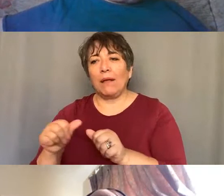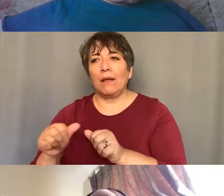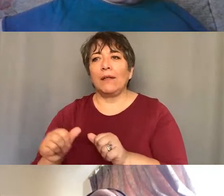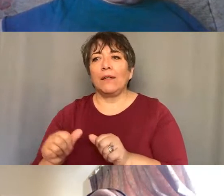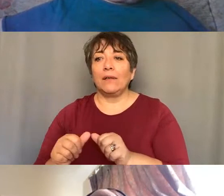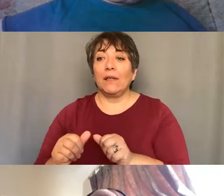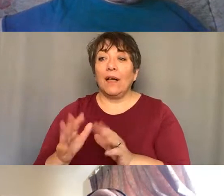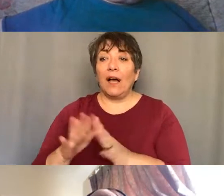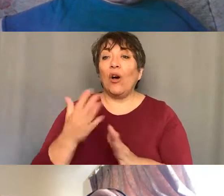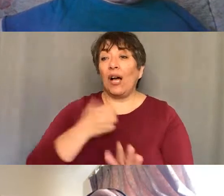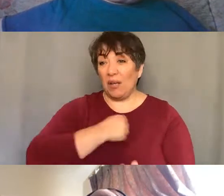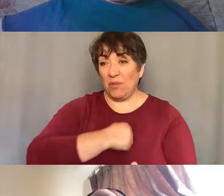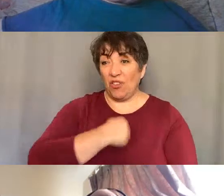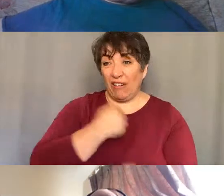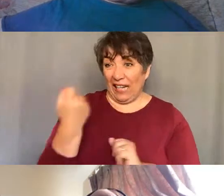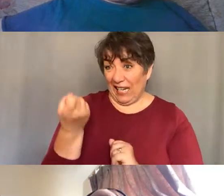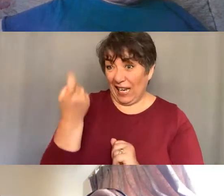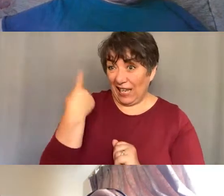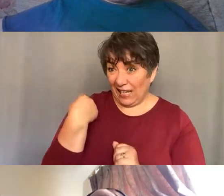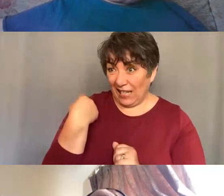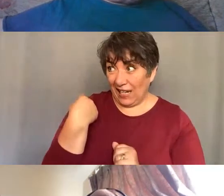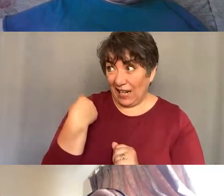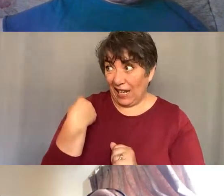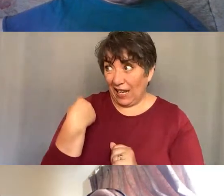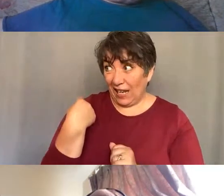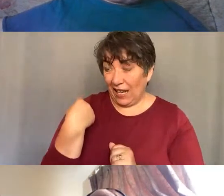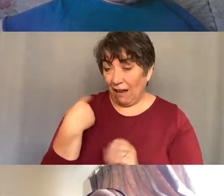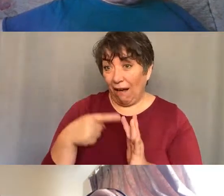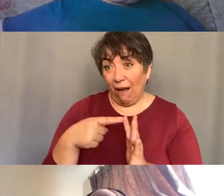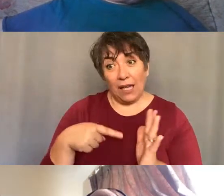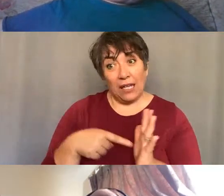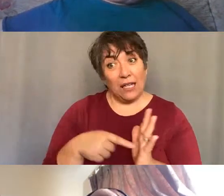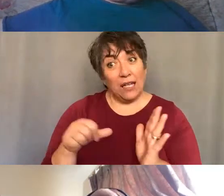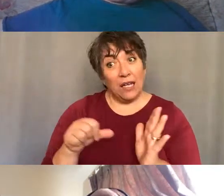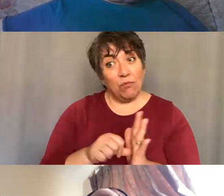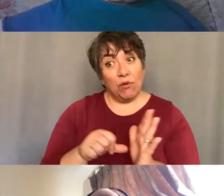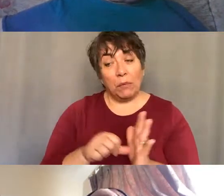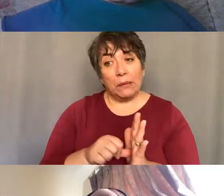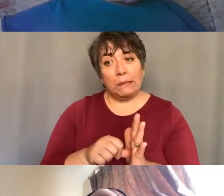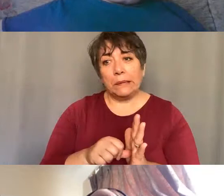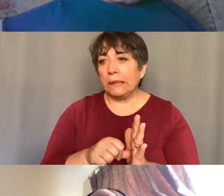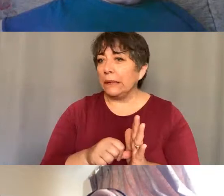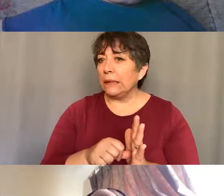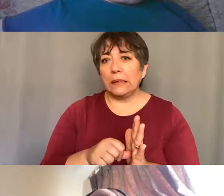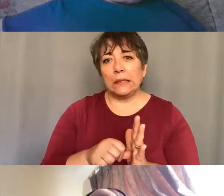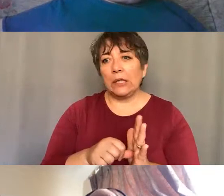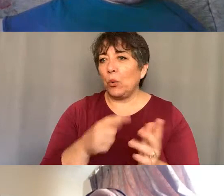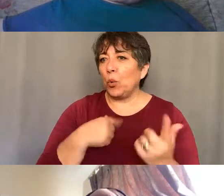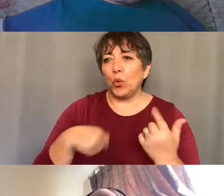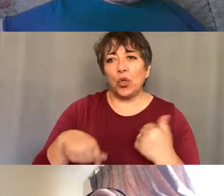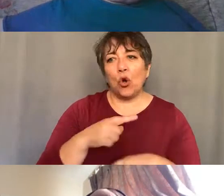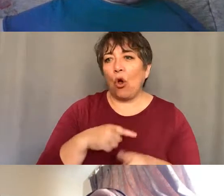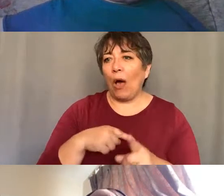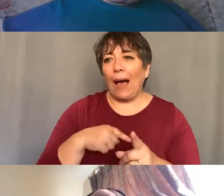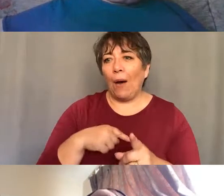was some significant IT and telephony issues that were outside the CCG's